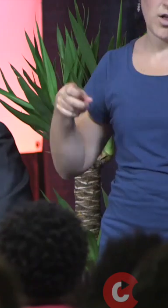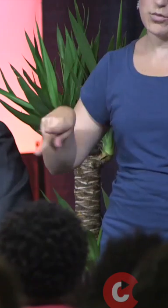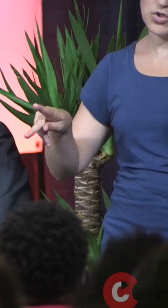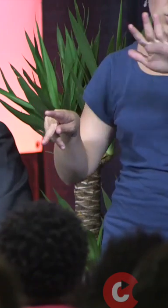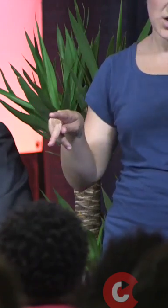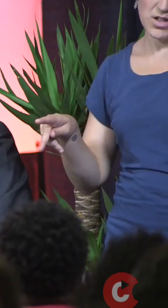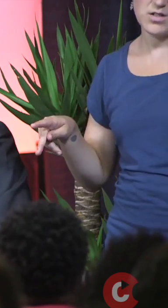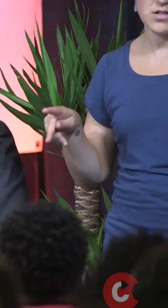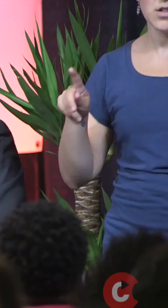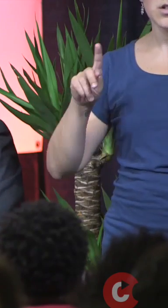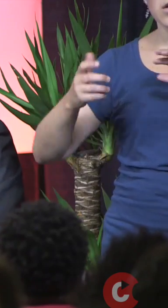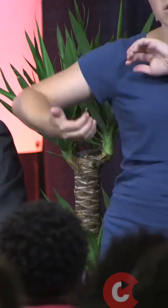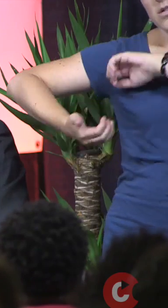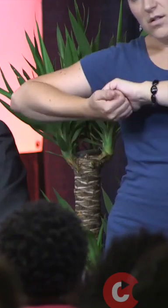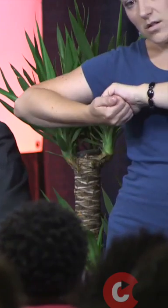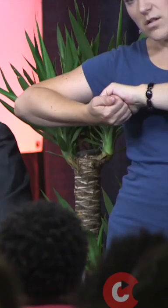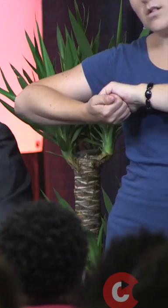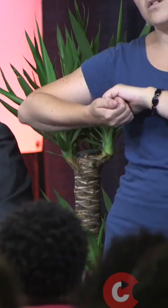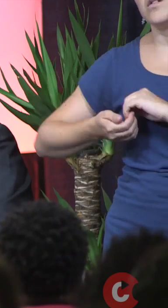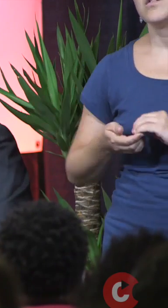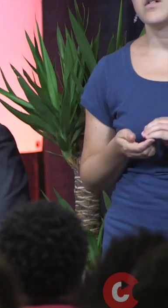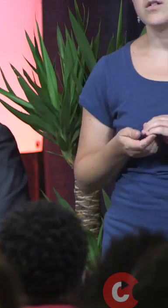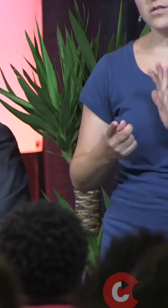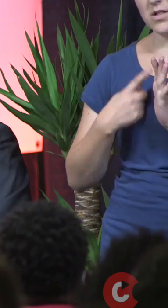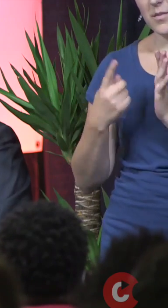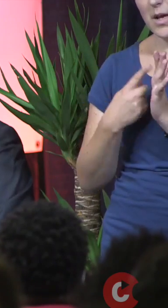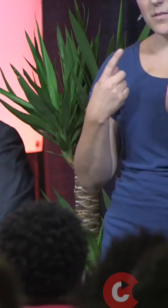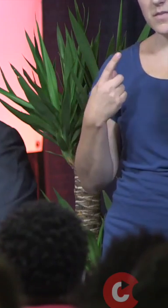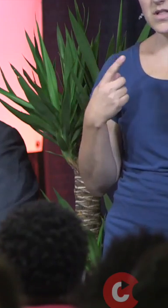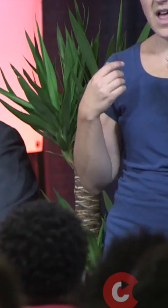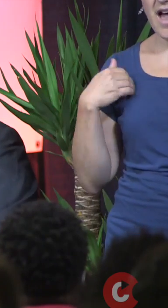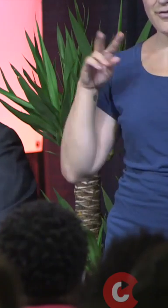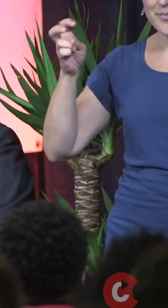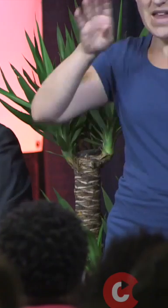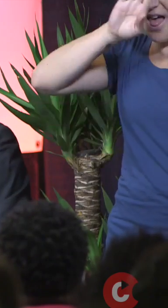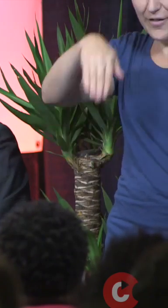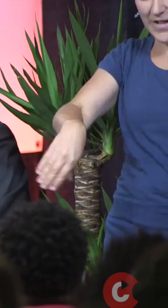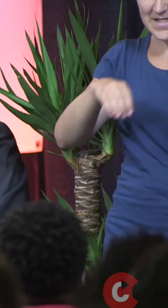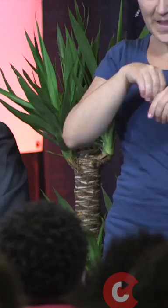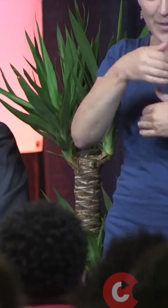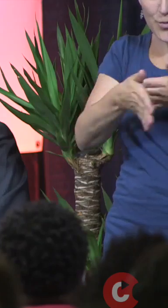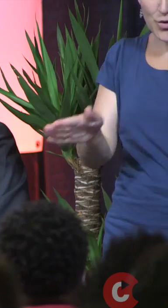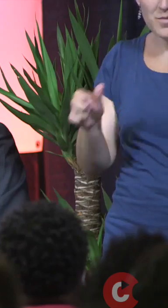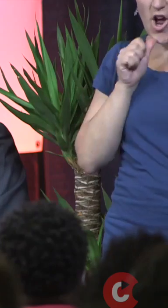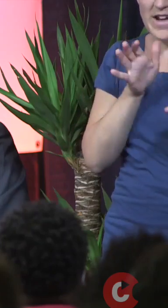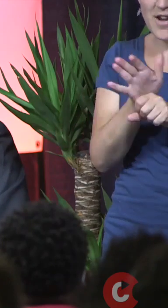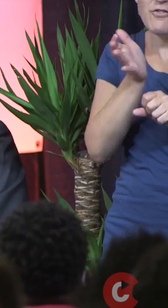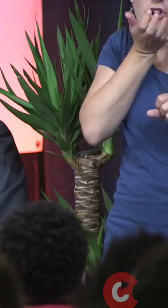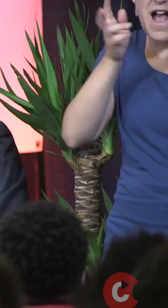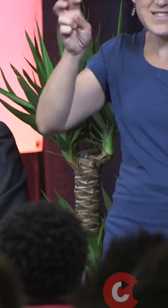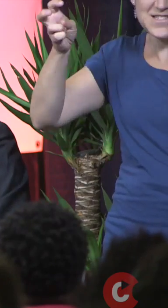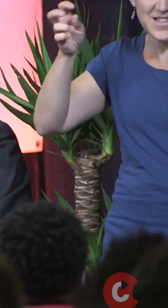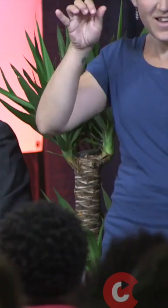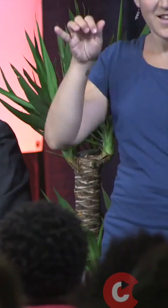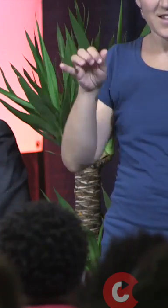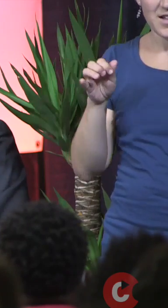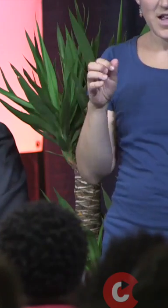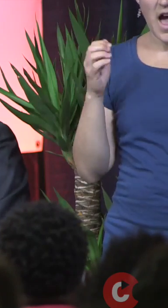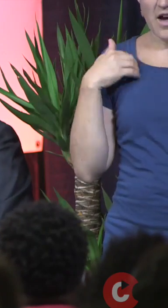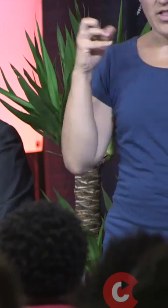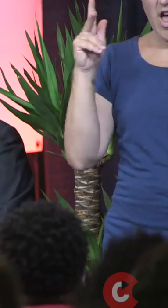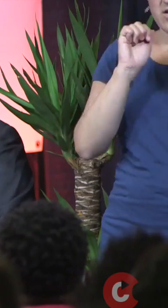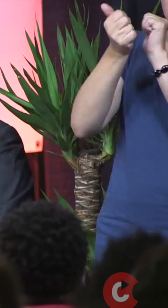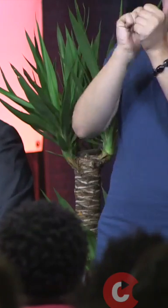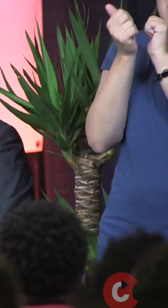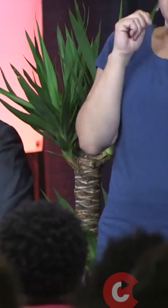think, to partner. Sometimes when you get a lot of elephants in the room, there's not enough grass, but those of us who run